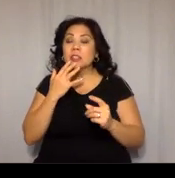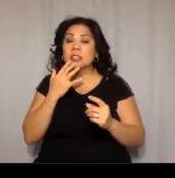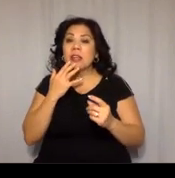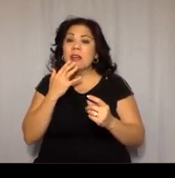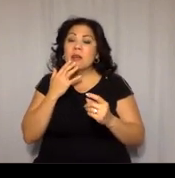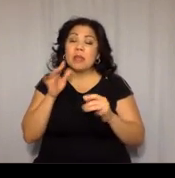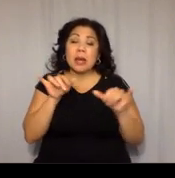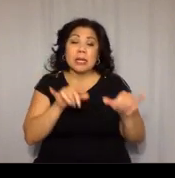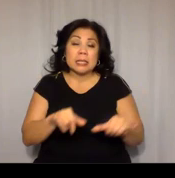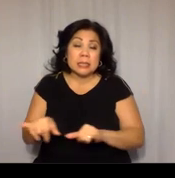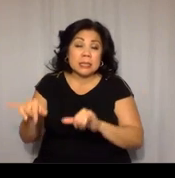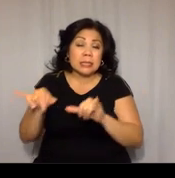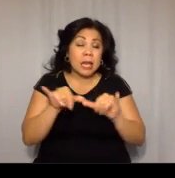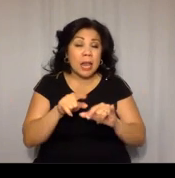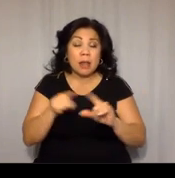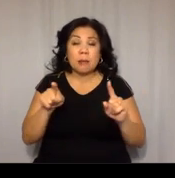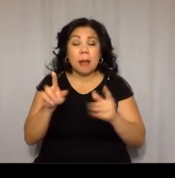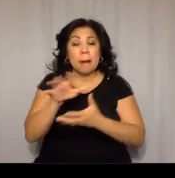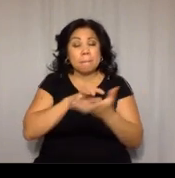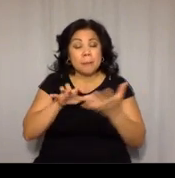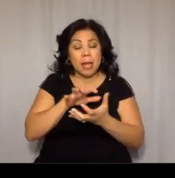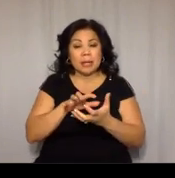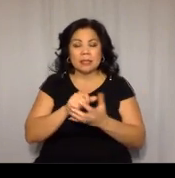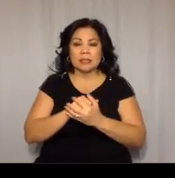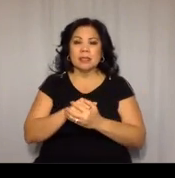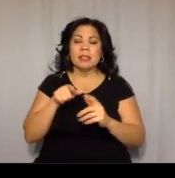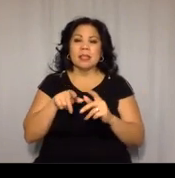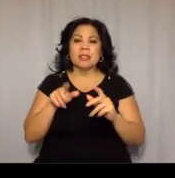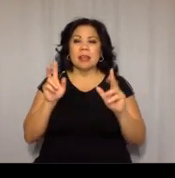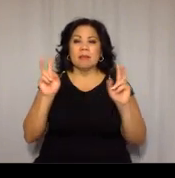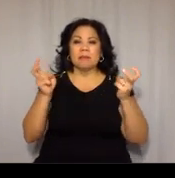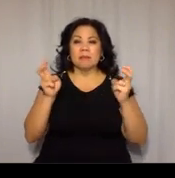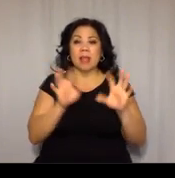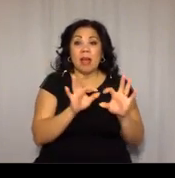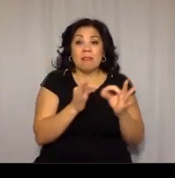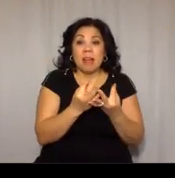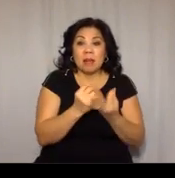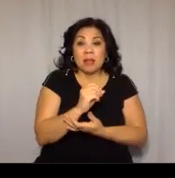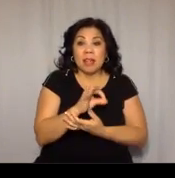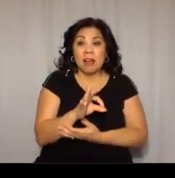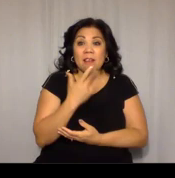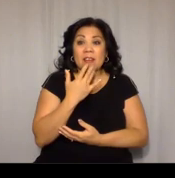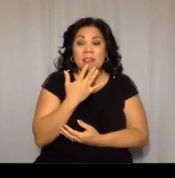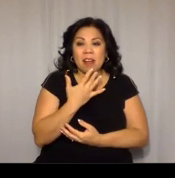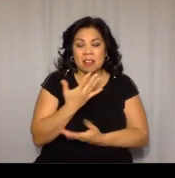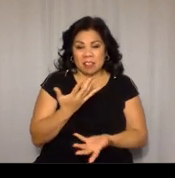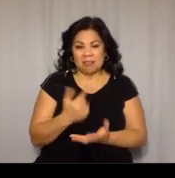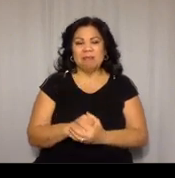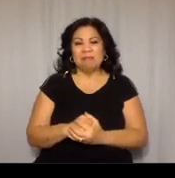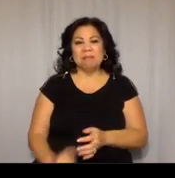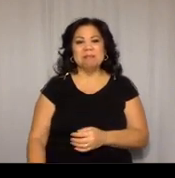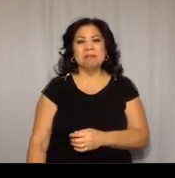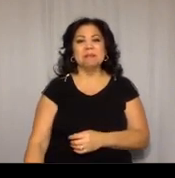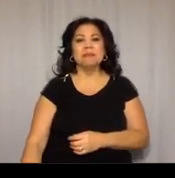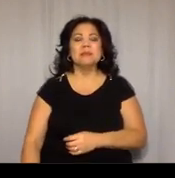matter of fact, this is the exercise called family of color. And since you're painting together as a family, it might be cool to do it this way. All right,